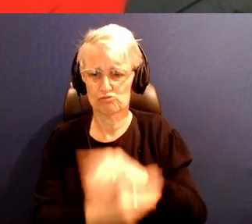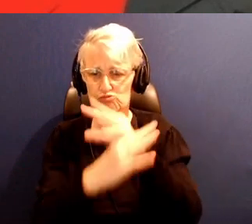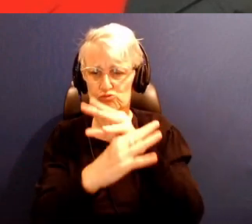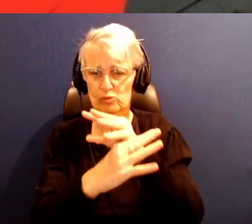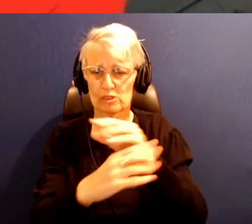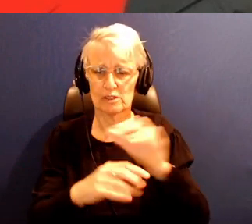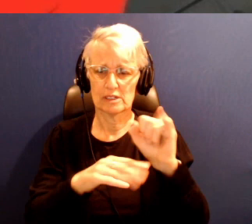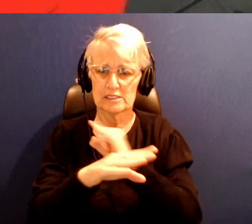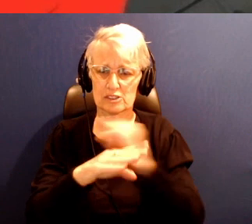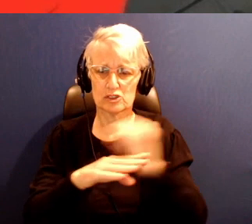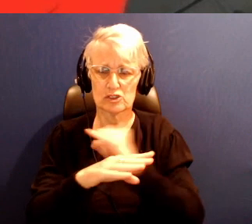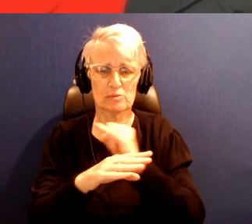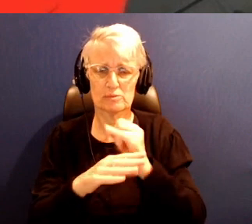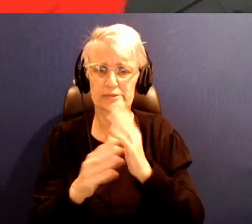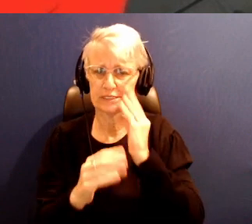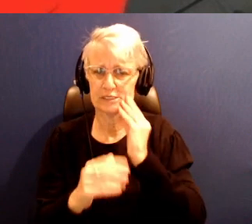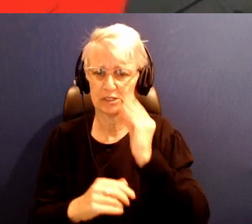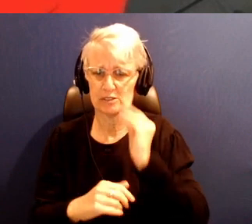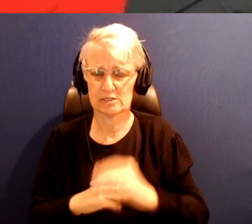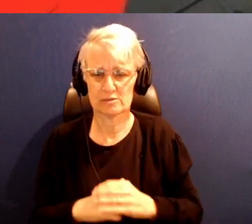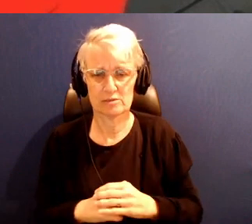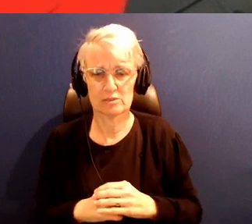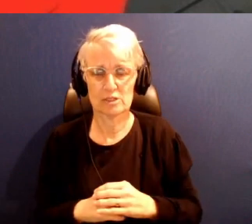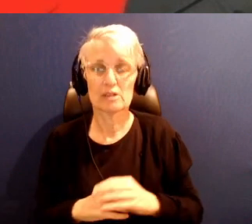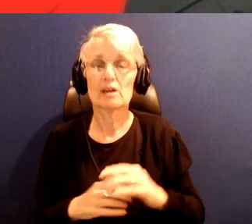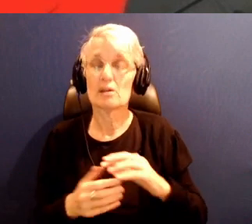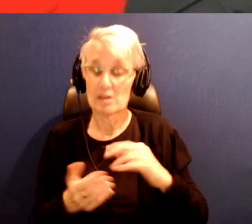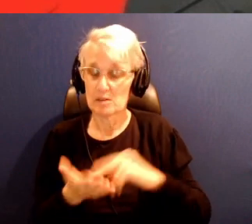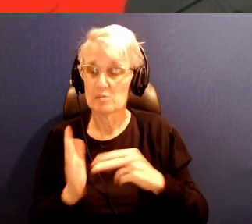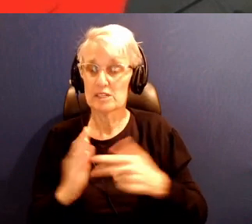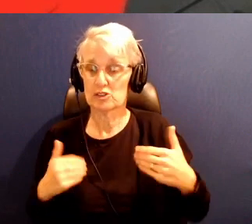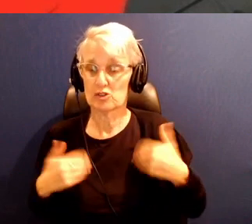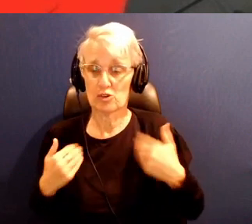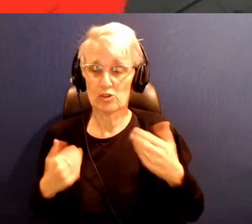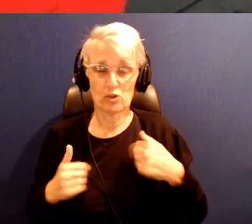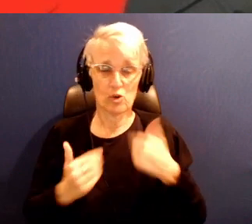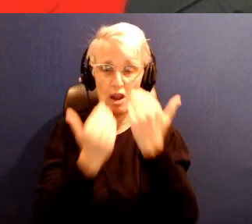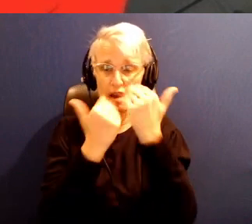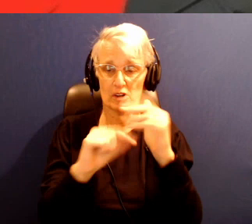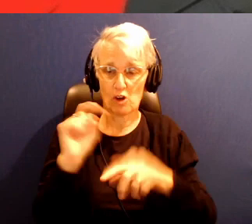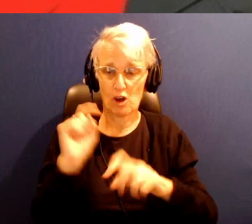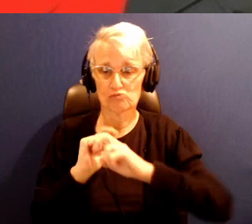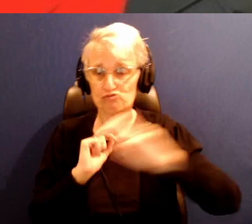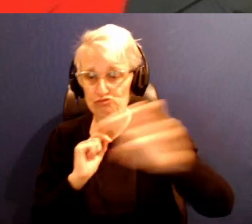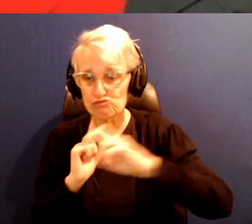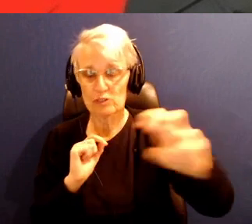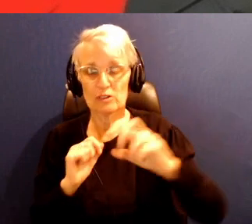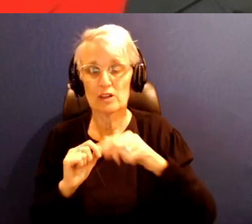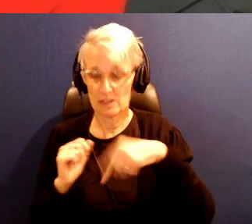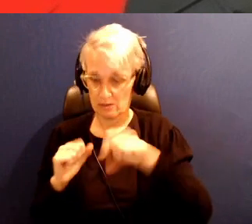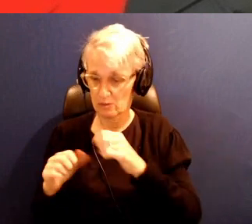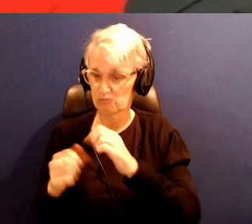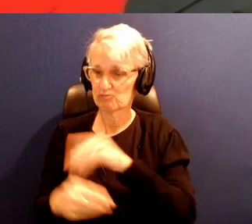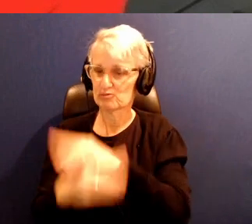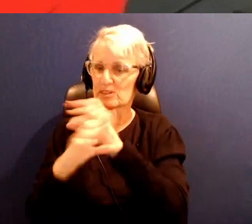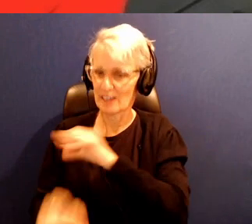virtual internship experiences. This allowed youth who had constraints limiting their ability to travel to